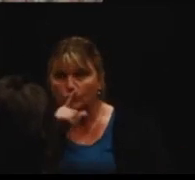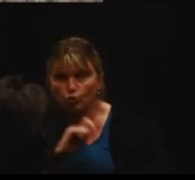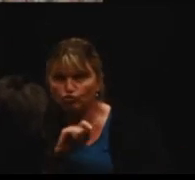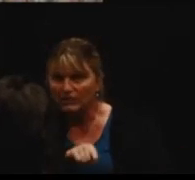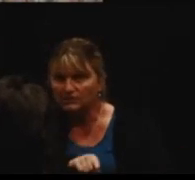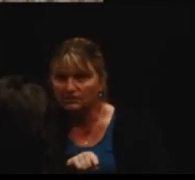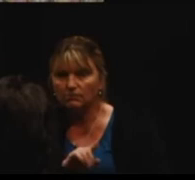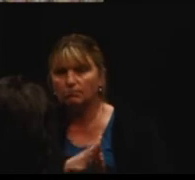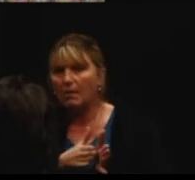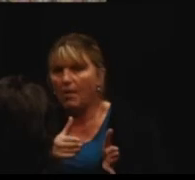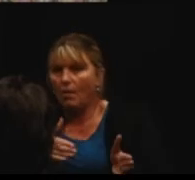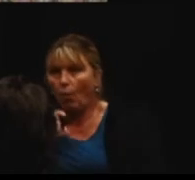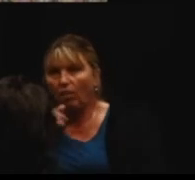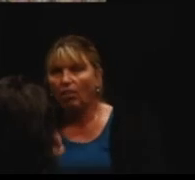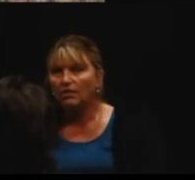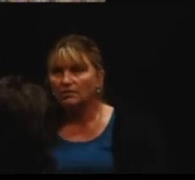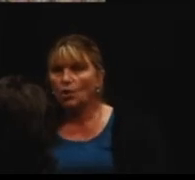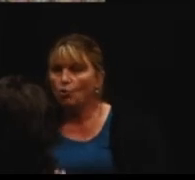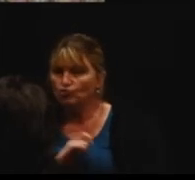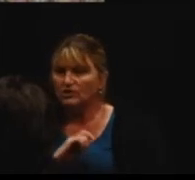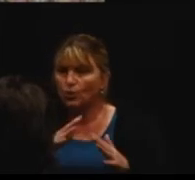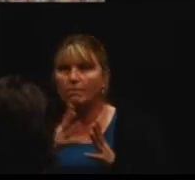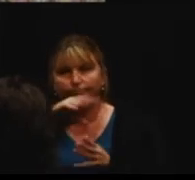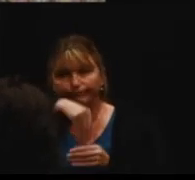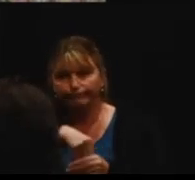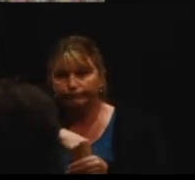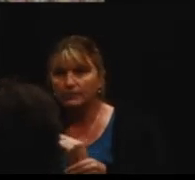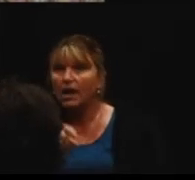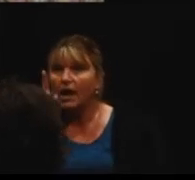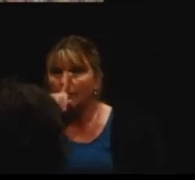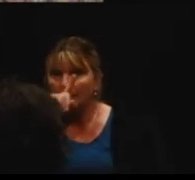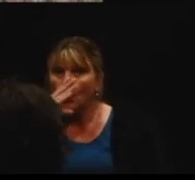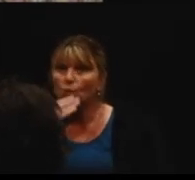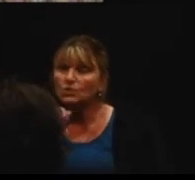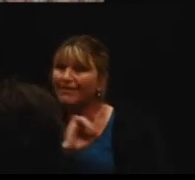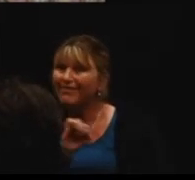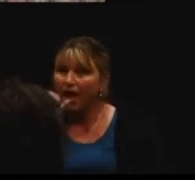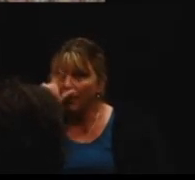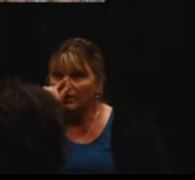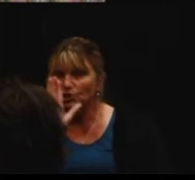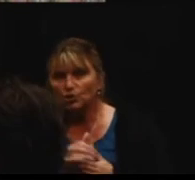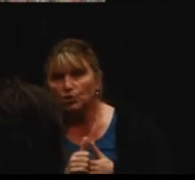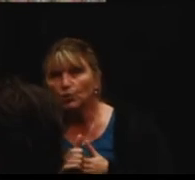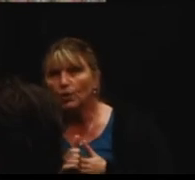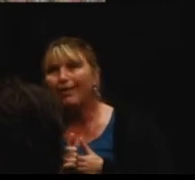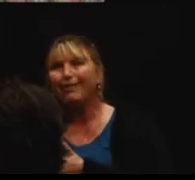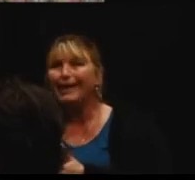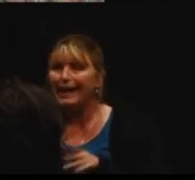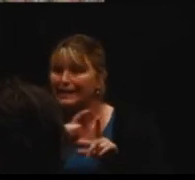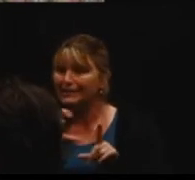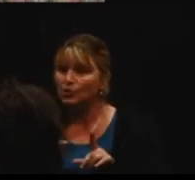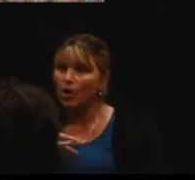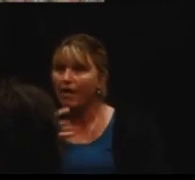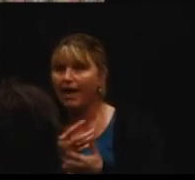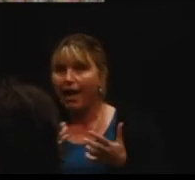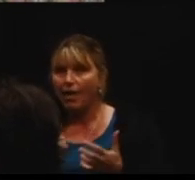say a trusted web has to be part of it. And within that, people capitalising on the ability to lead a digital life, and they're going to do that through a